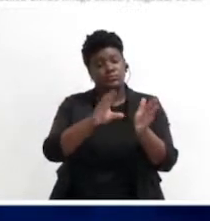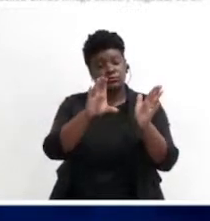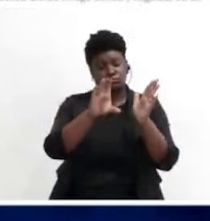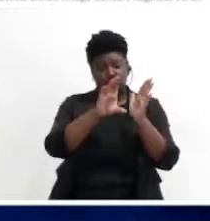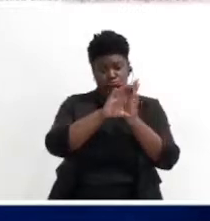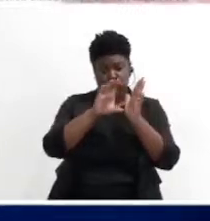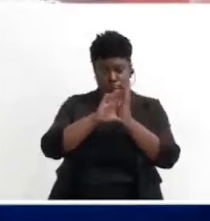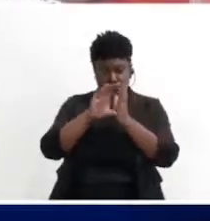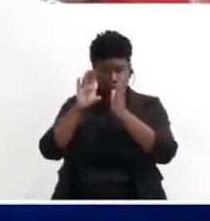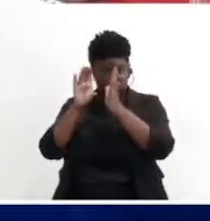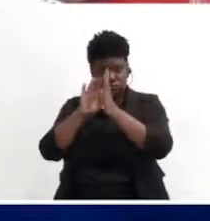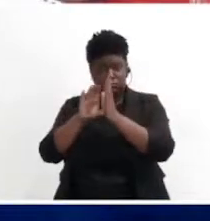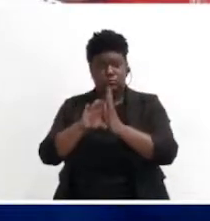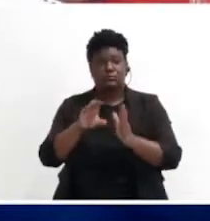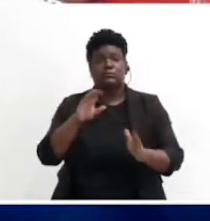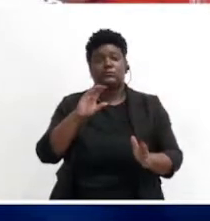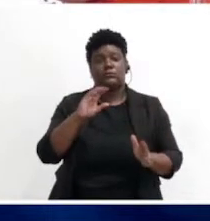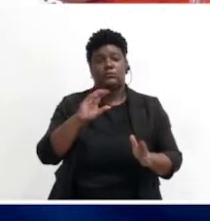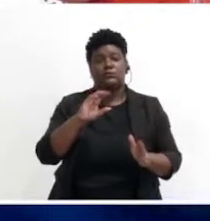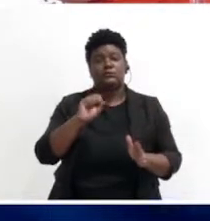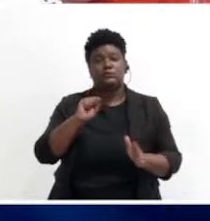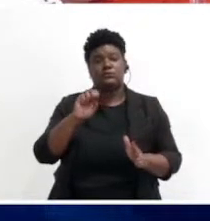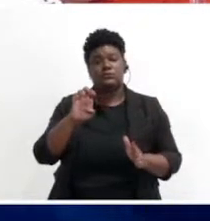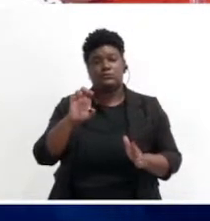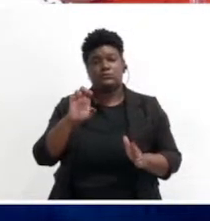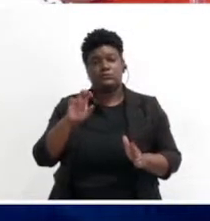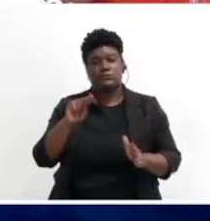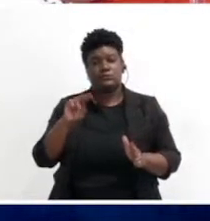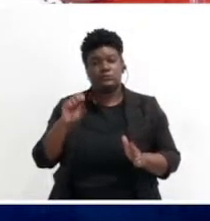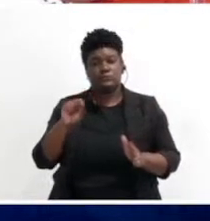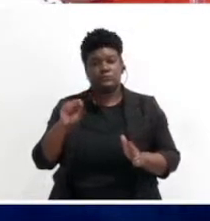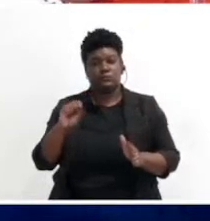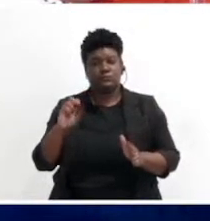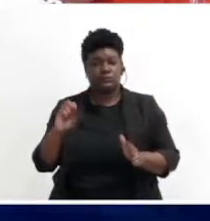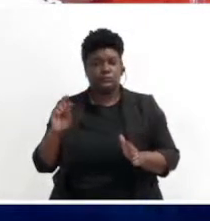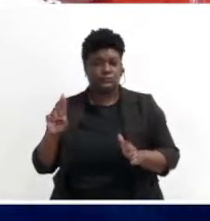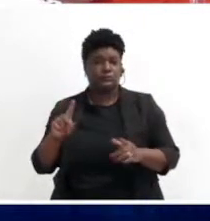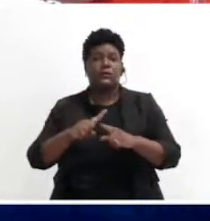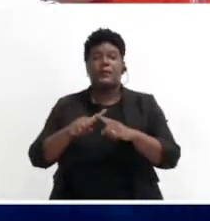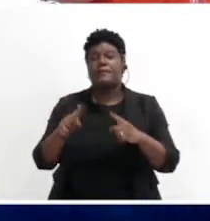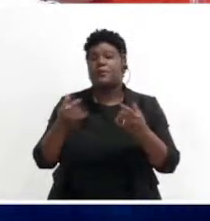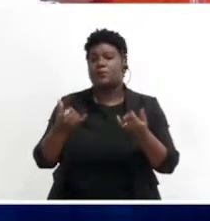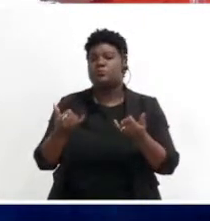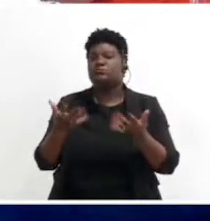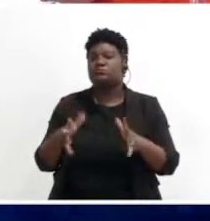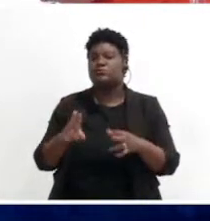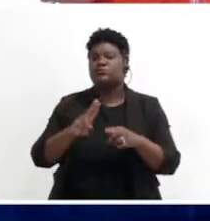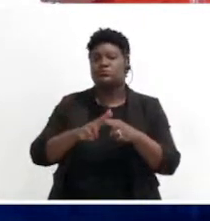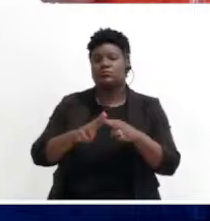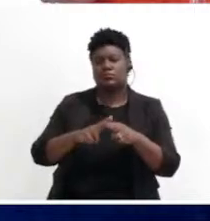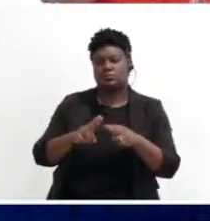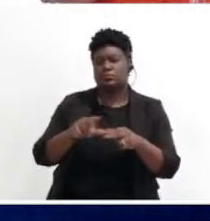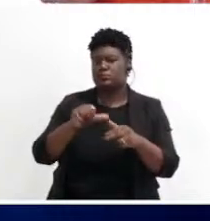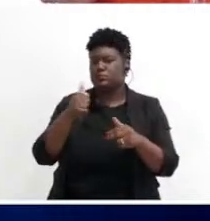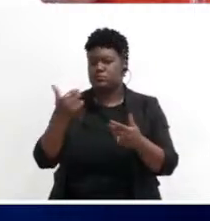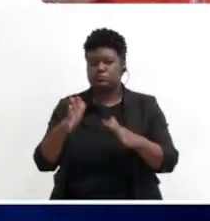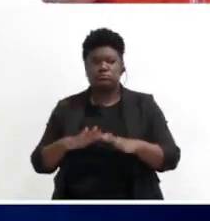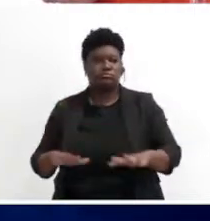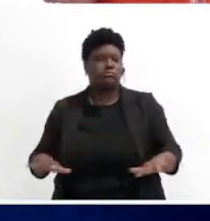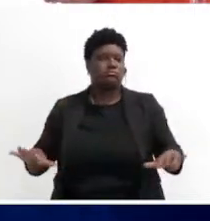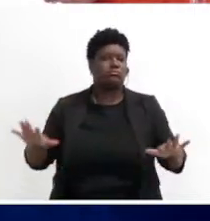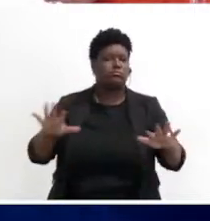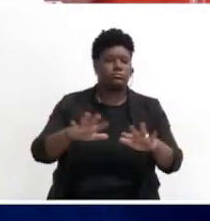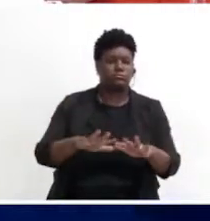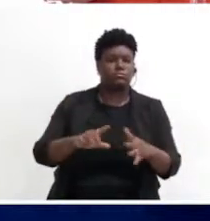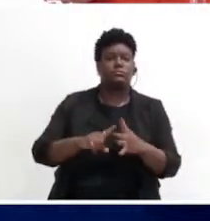But it's used elsewhere today. But it is just on, I would say, the start of its use.